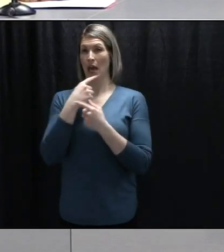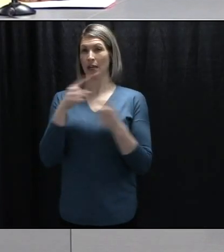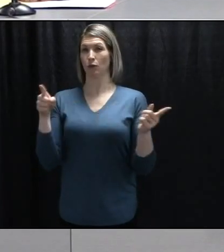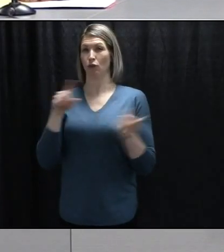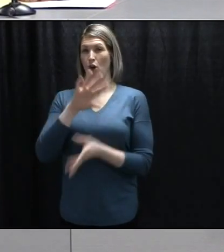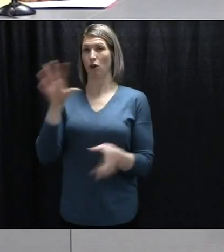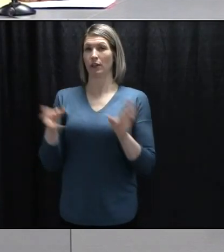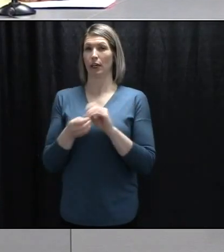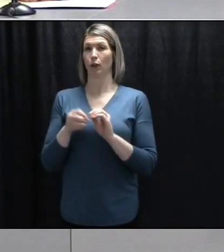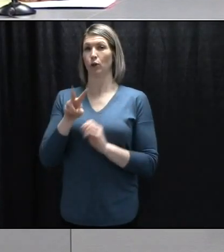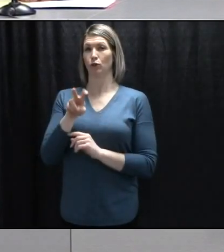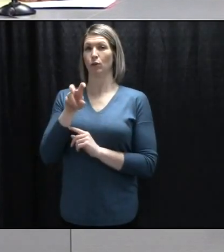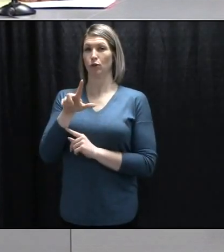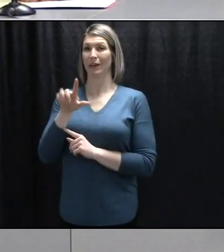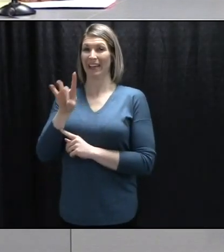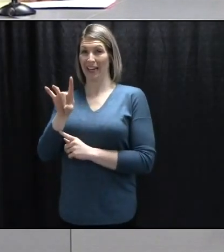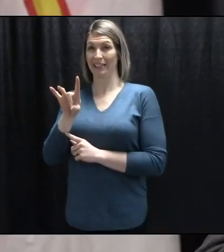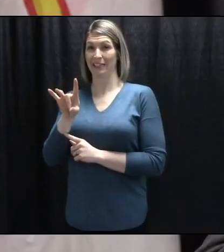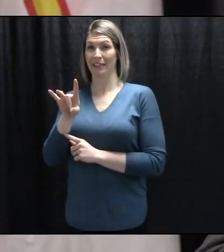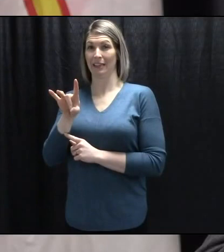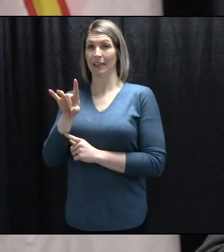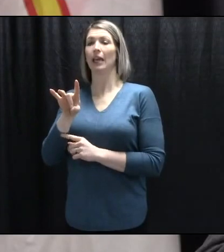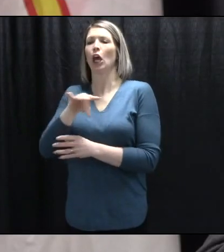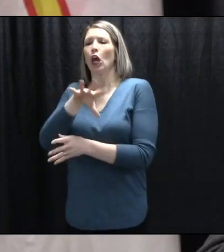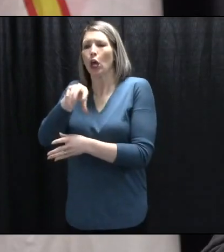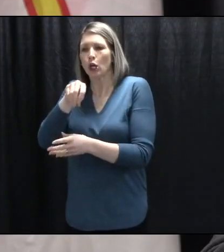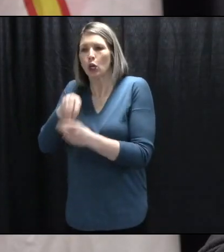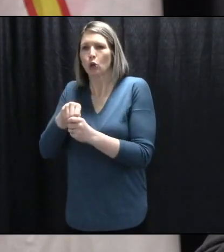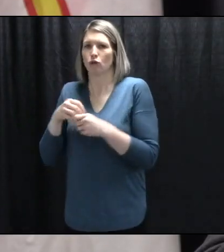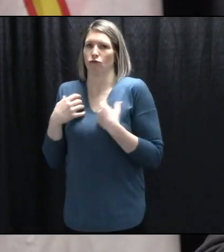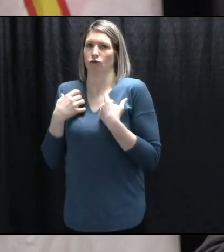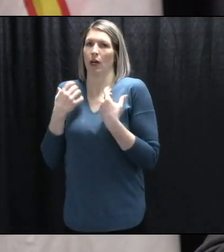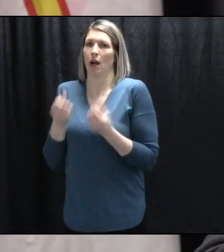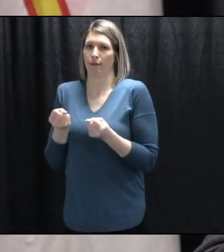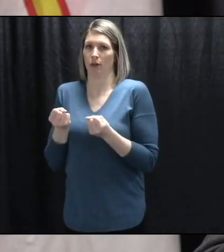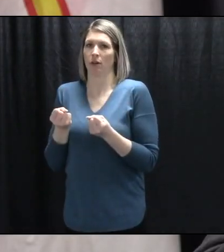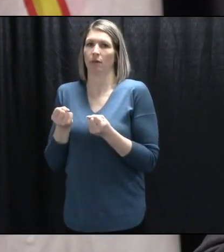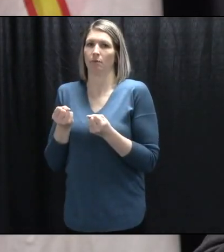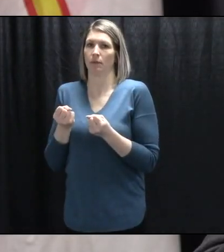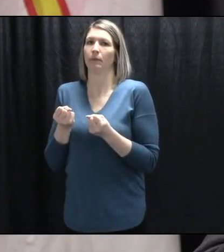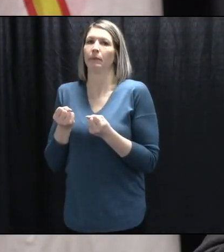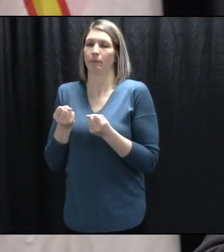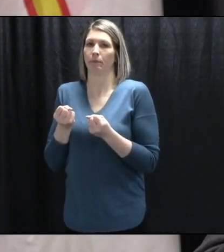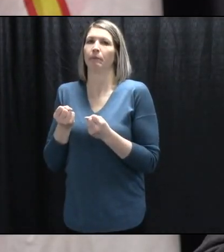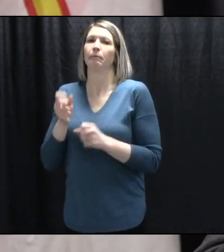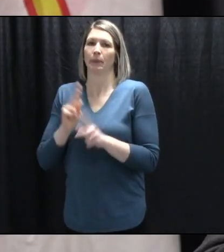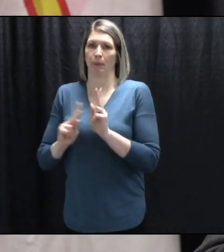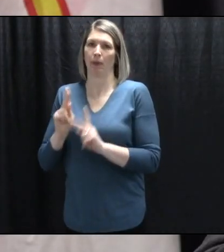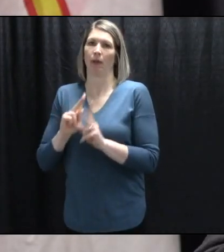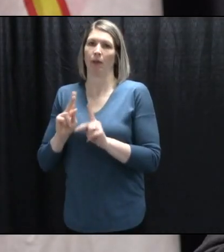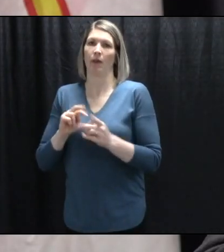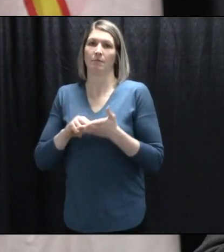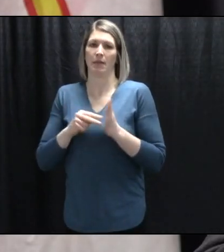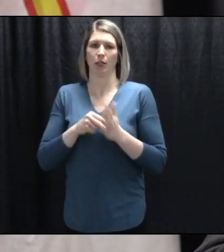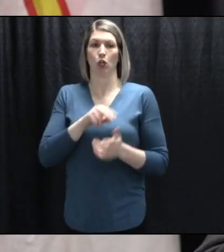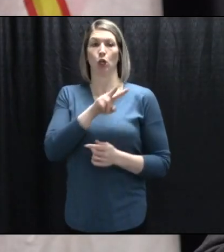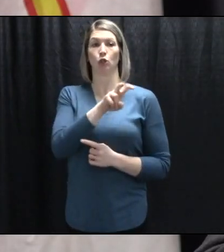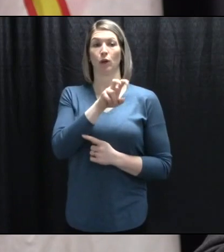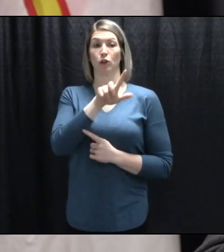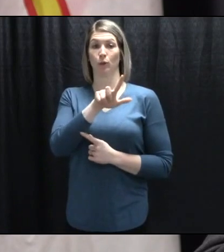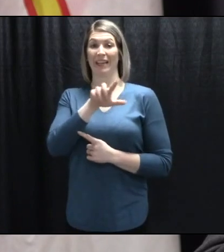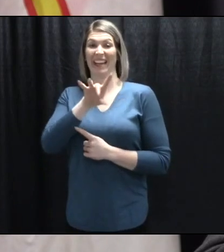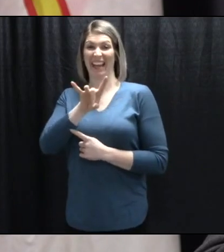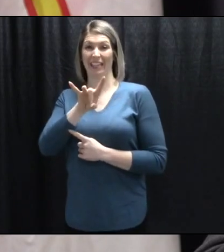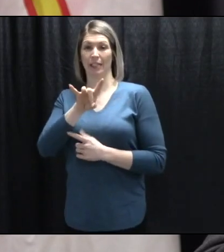cases, these would include the recovered cases, so they are not subtracted. So these 228, when you look at